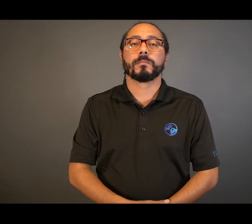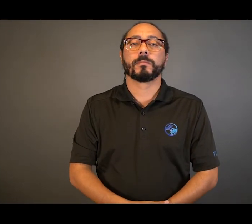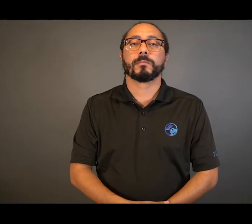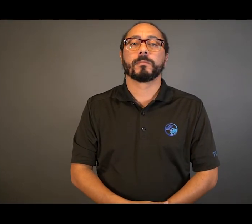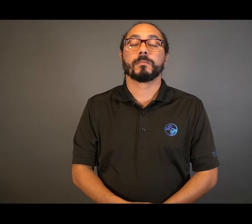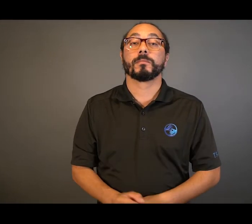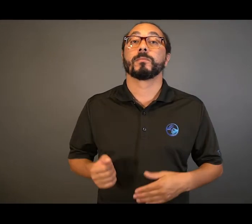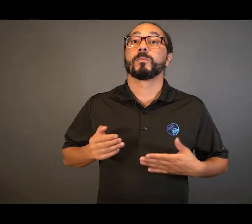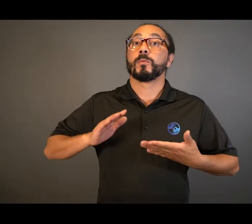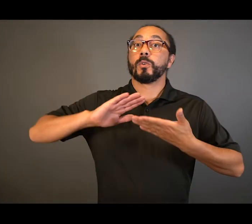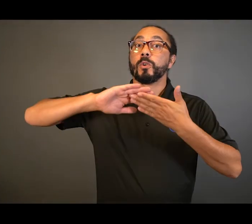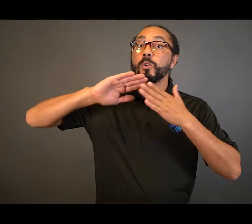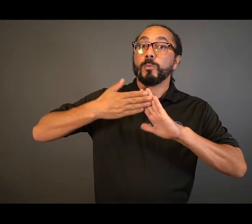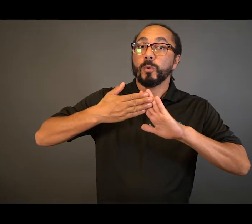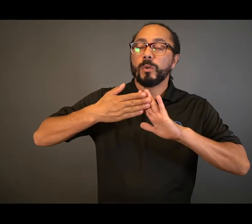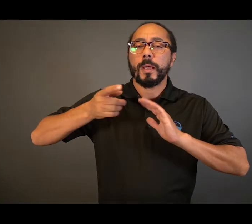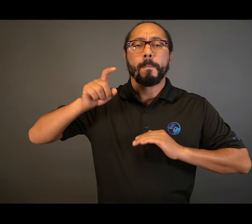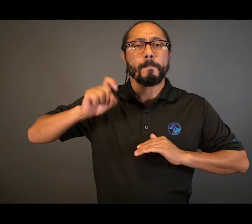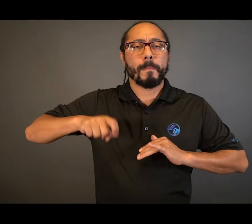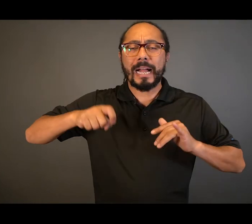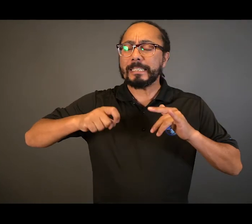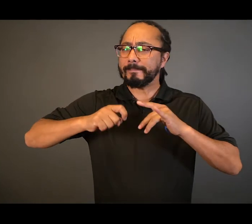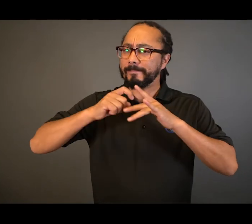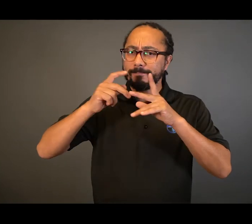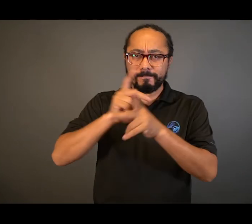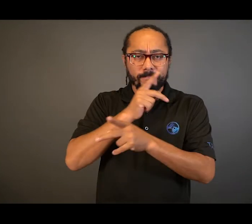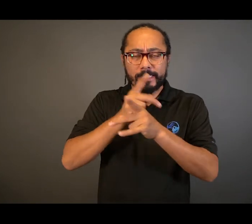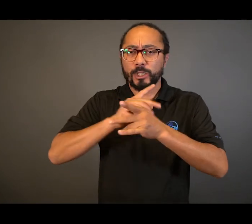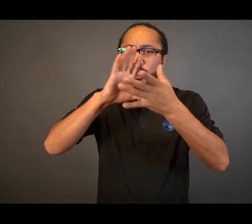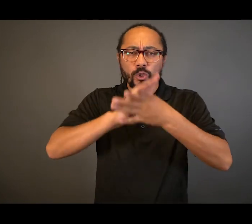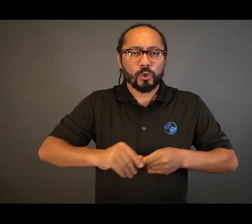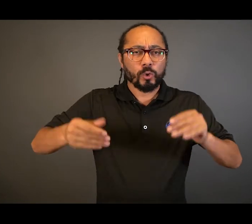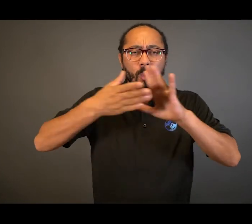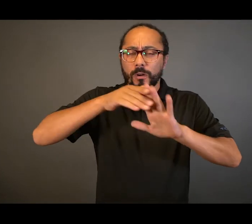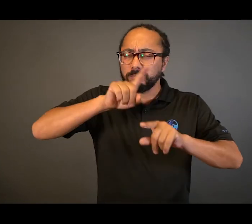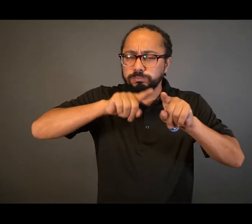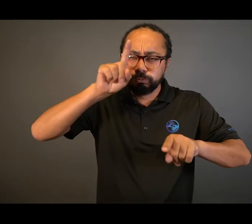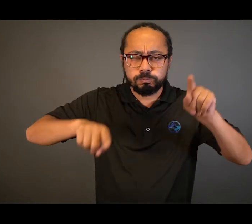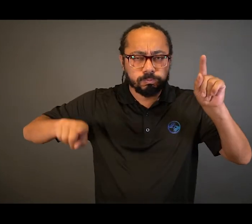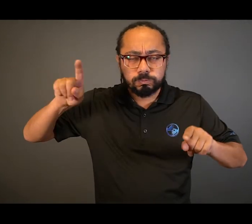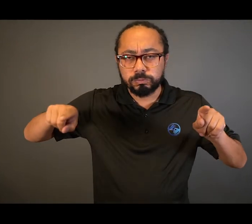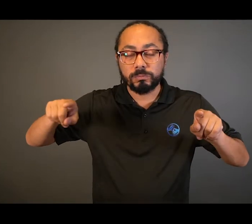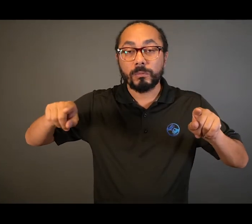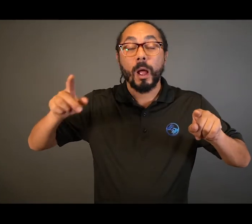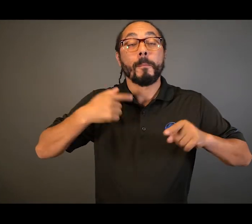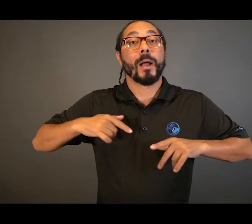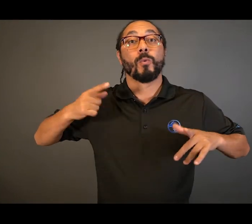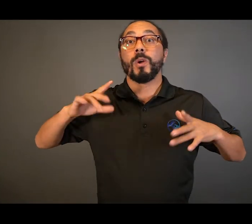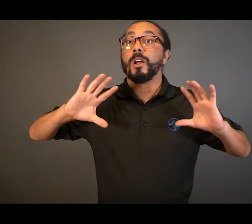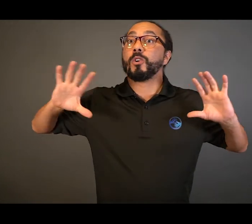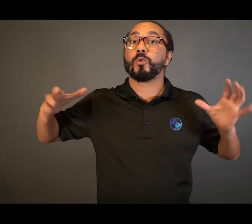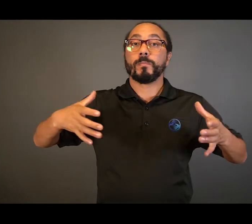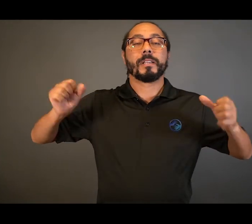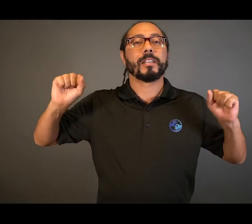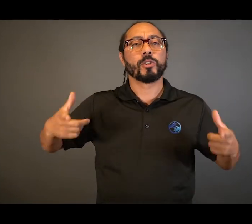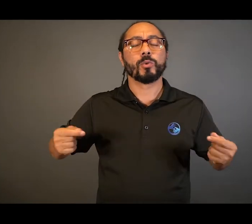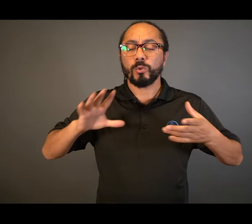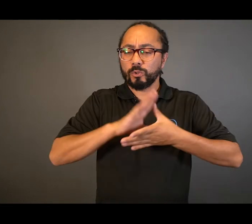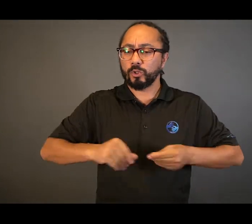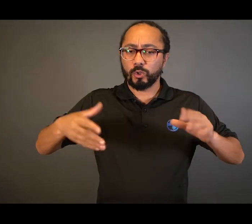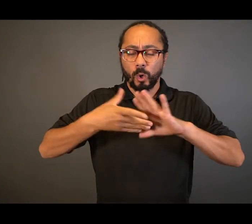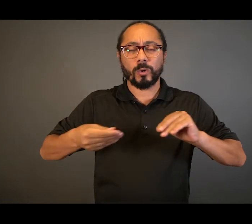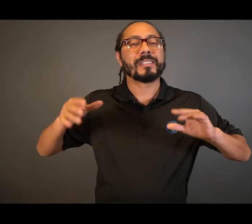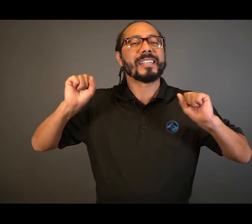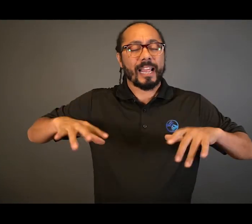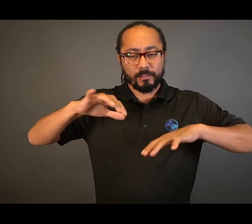As a community, we are tangled in the constellation of stories. As a collective group, we can move the